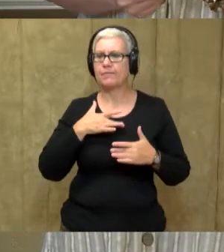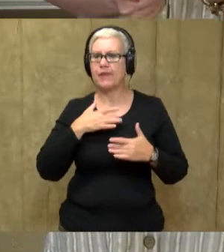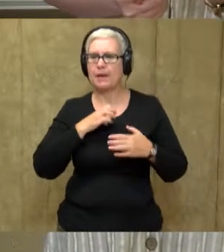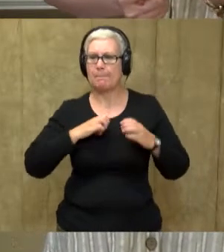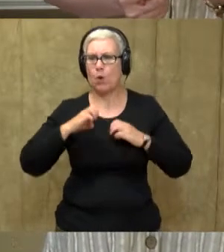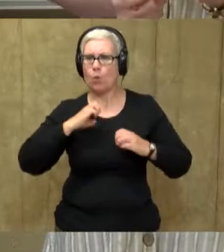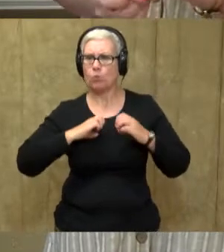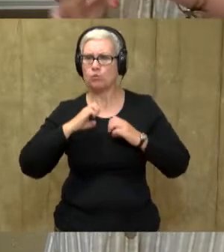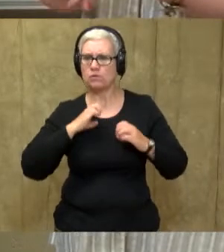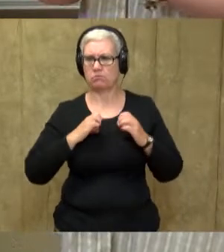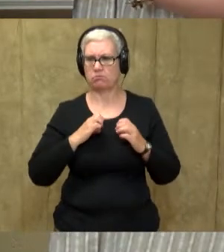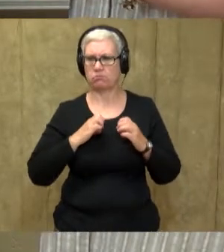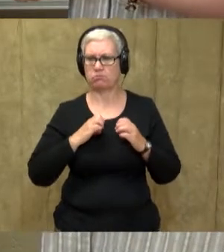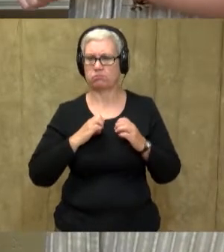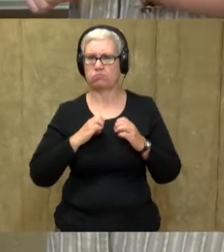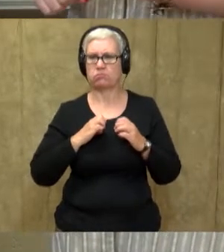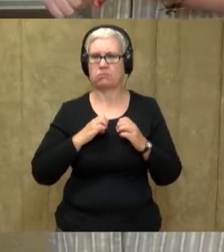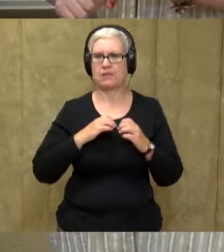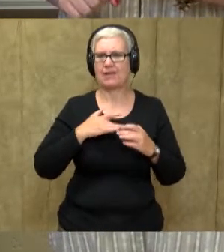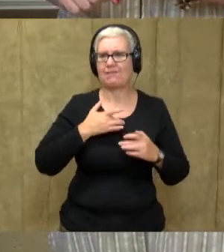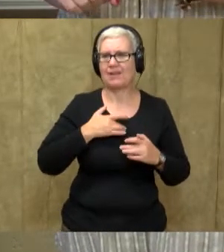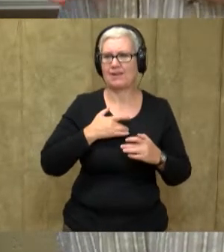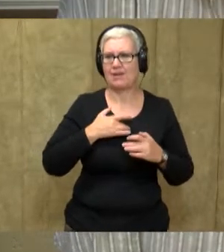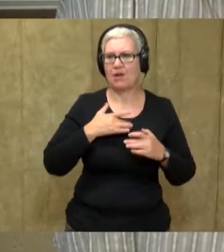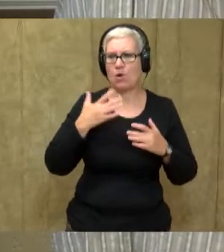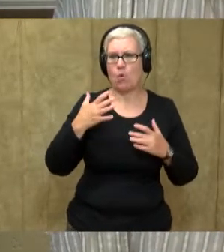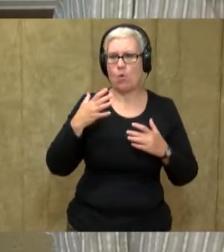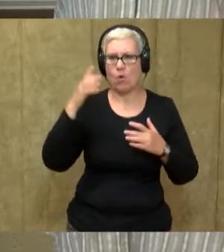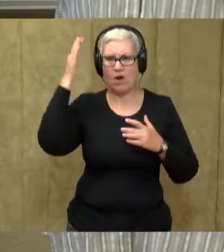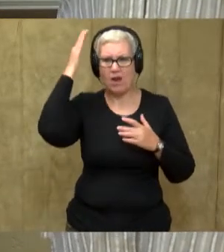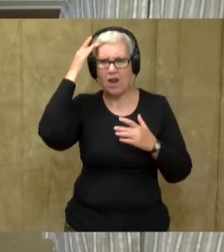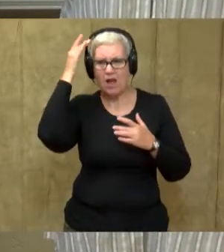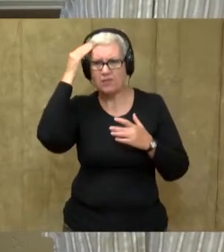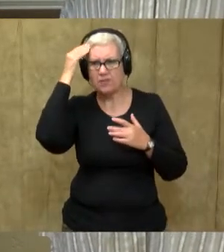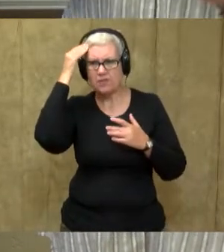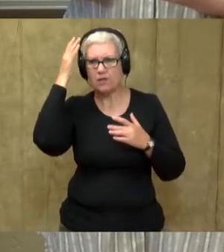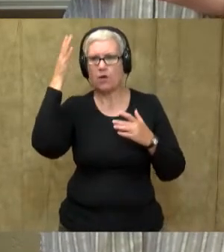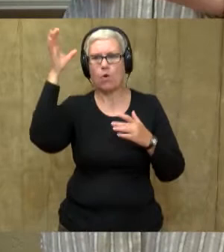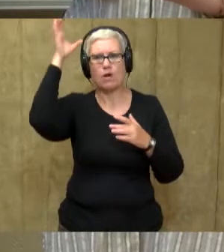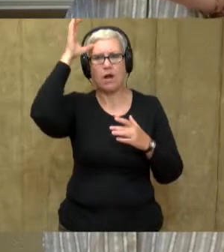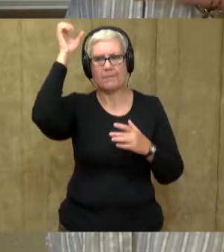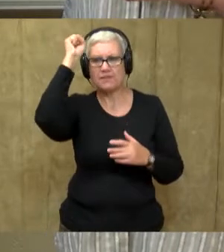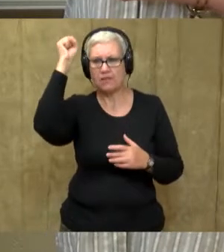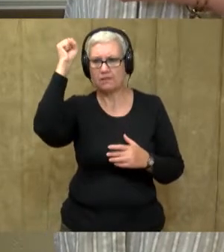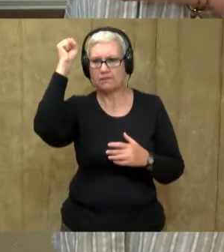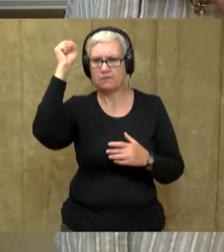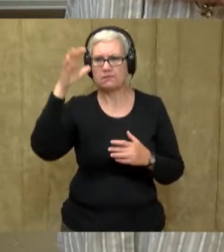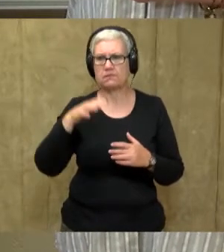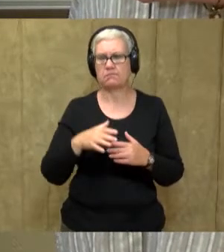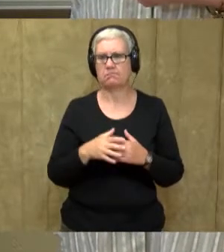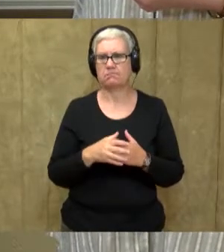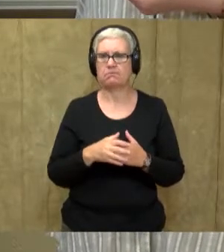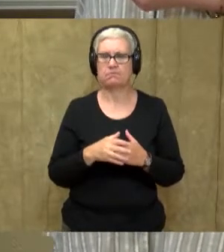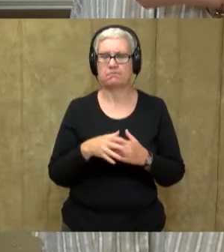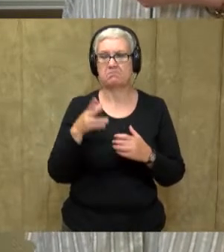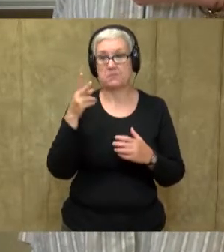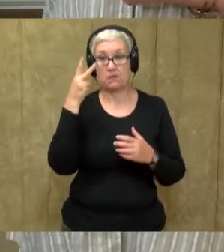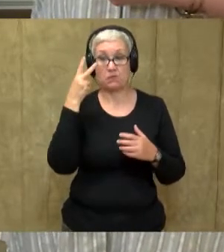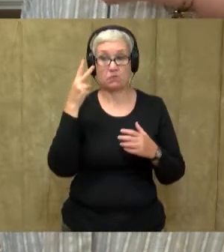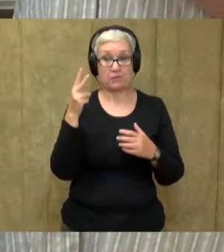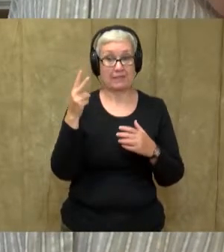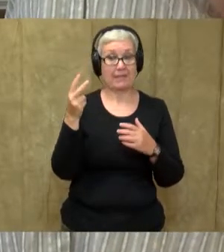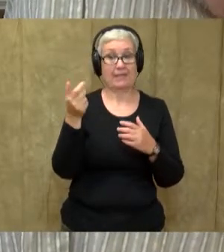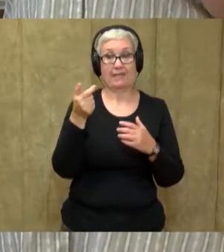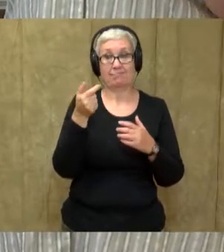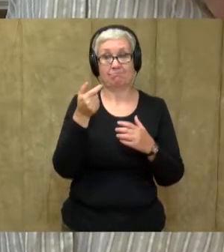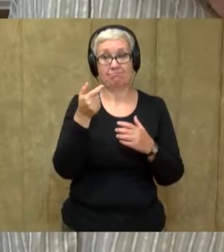emotions, their logic, or just plain common sense. And you see this every single